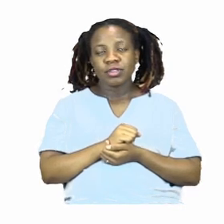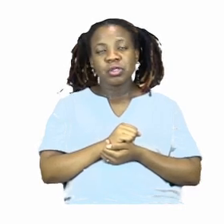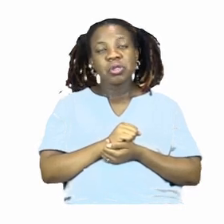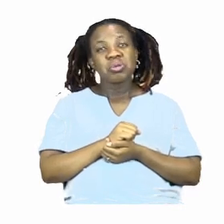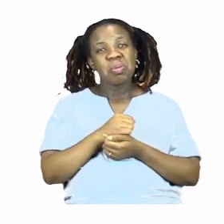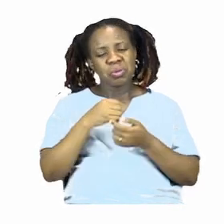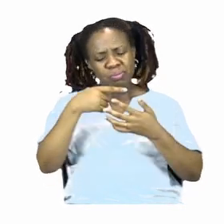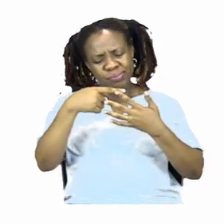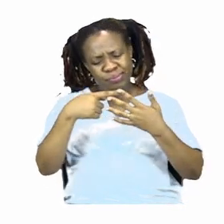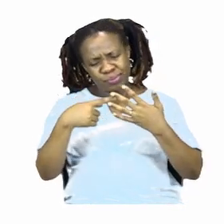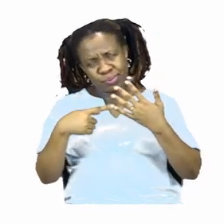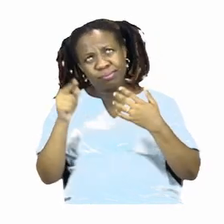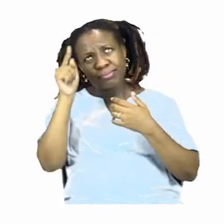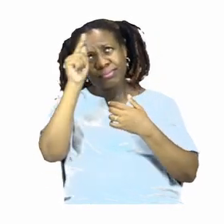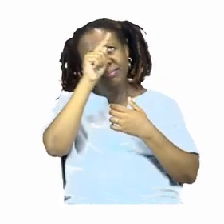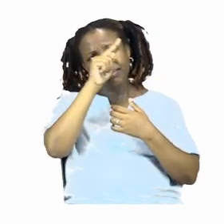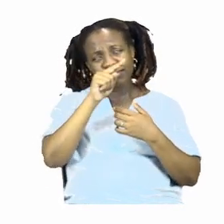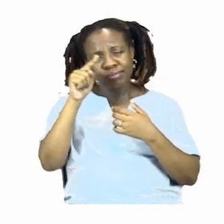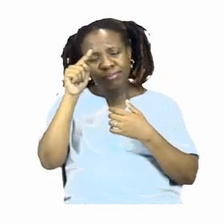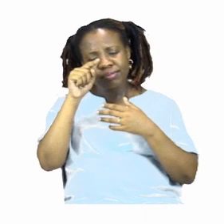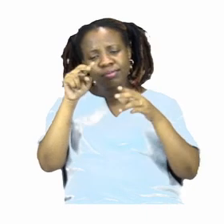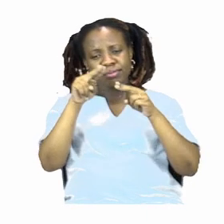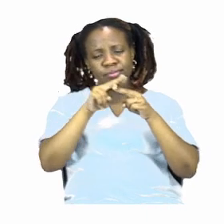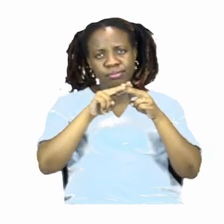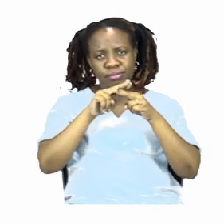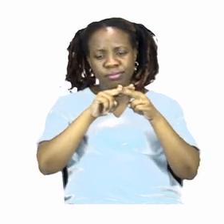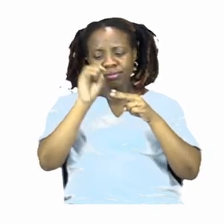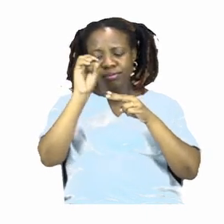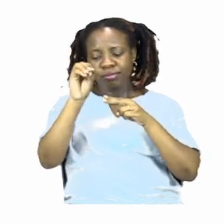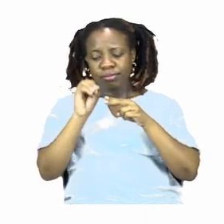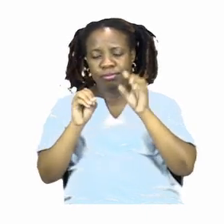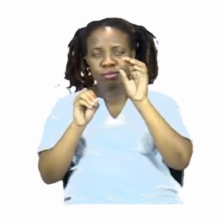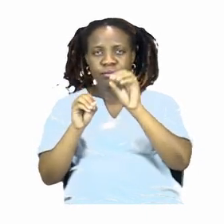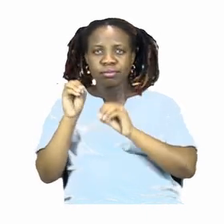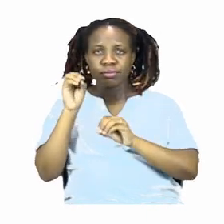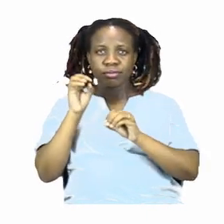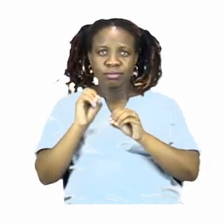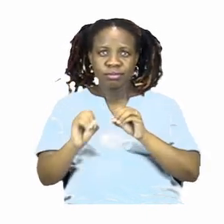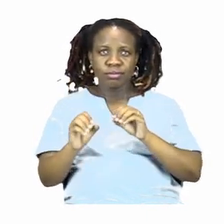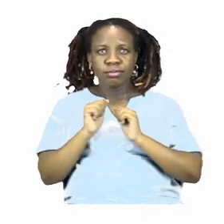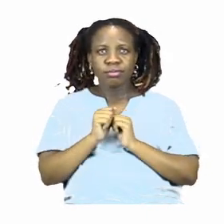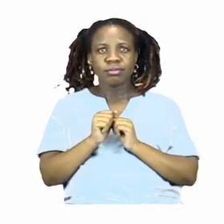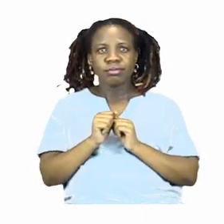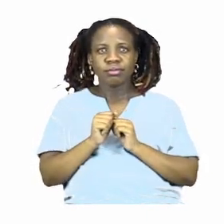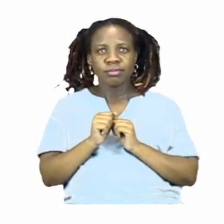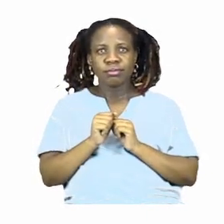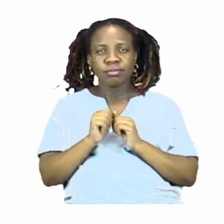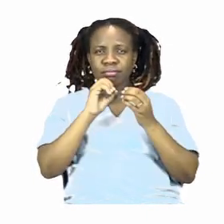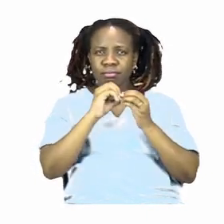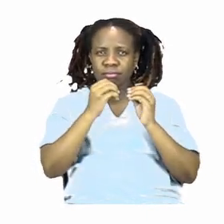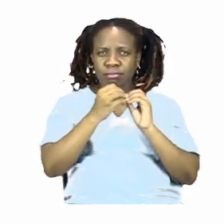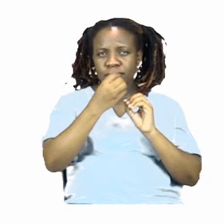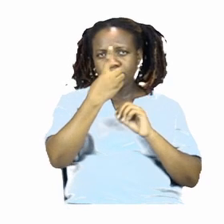these words to complete the sentences. Now there once again, boys and girls, you will see that